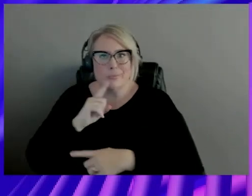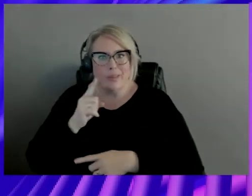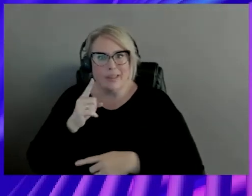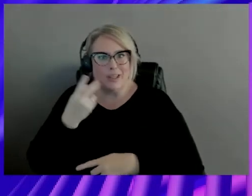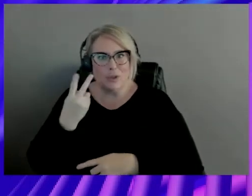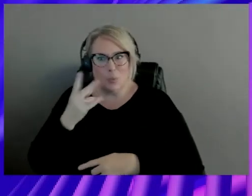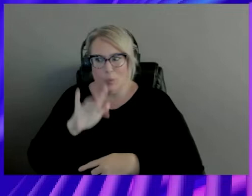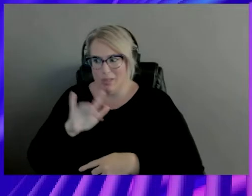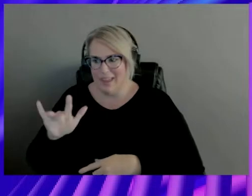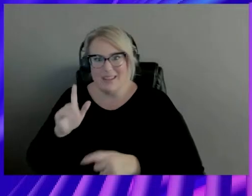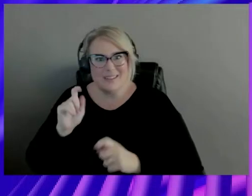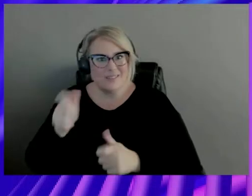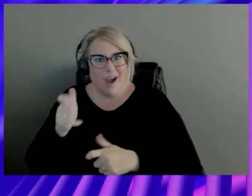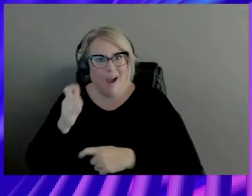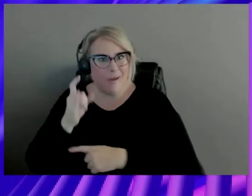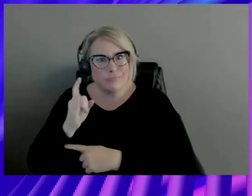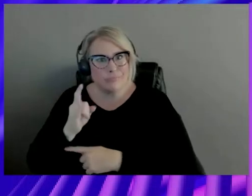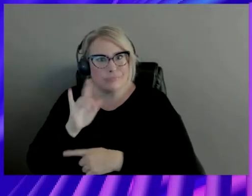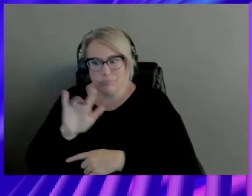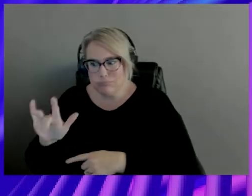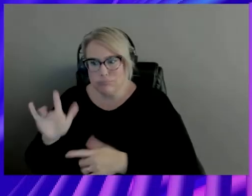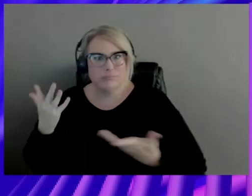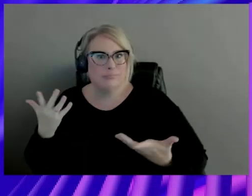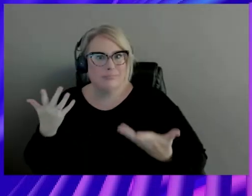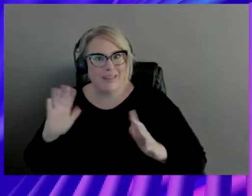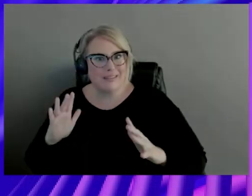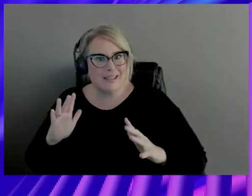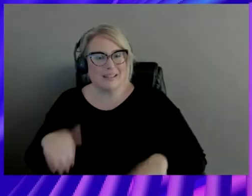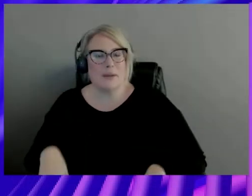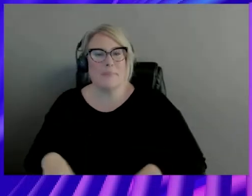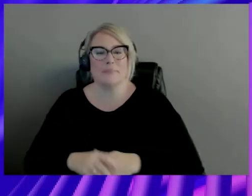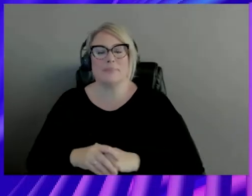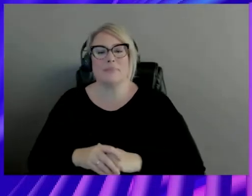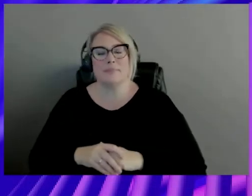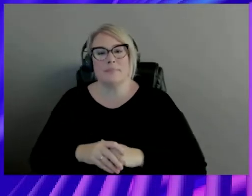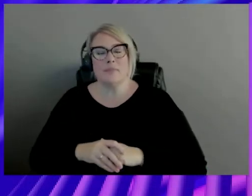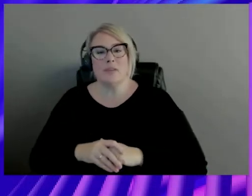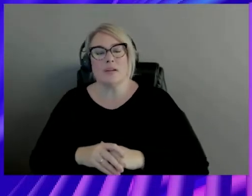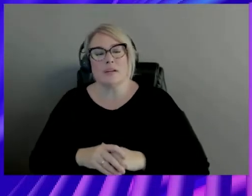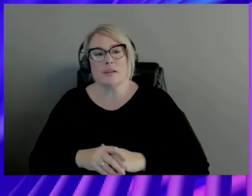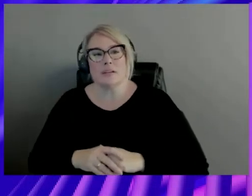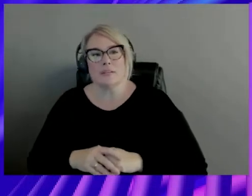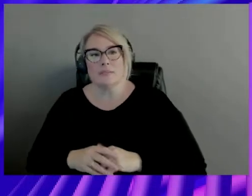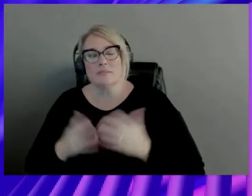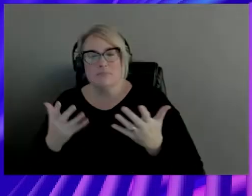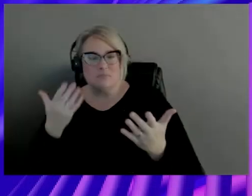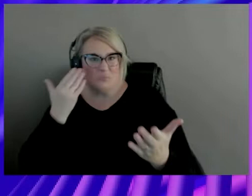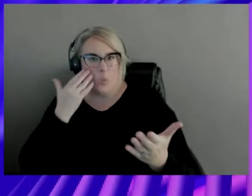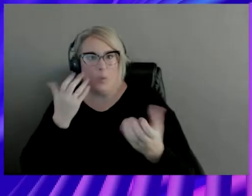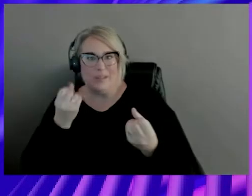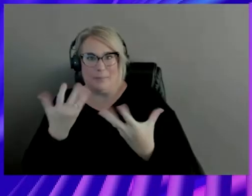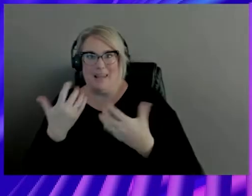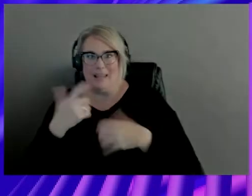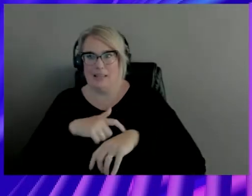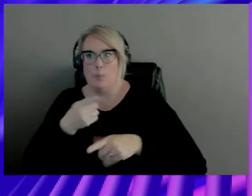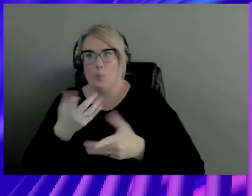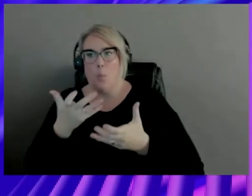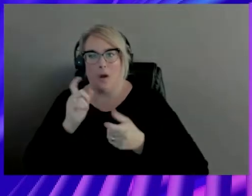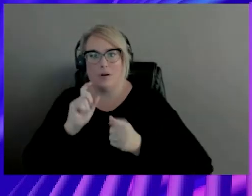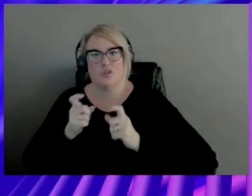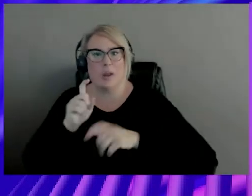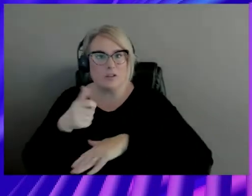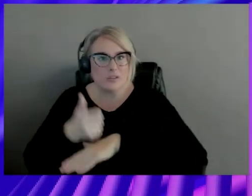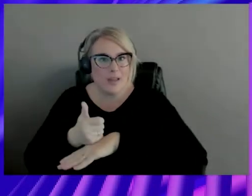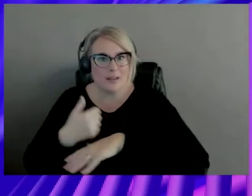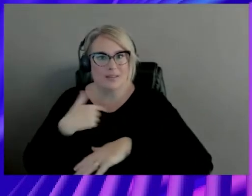clicks, right? And push there. So now, obviously, there's many times you want to change some of those settings. And so we can kind